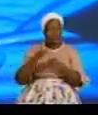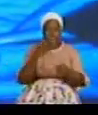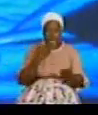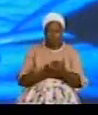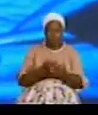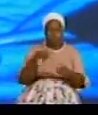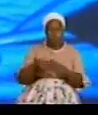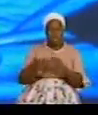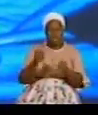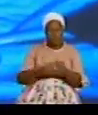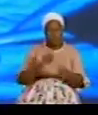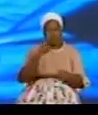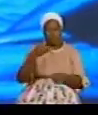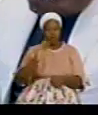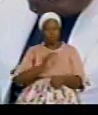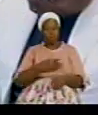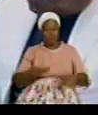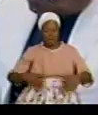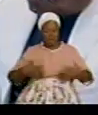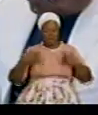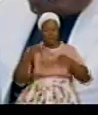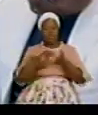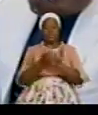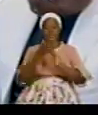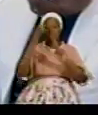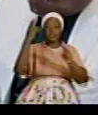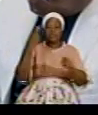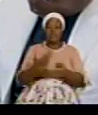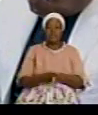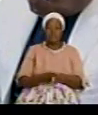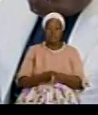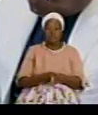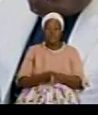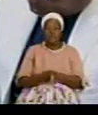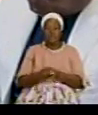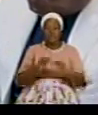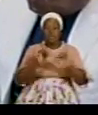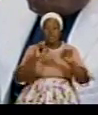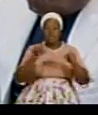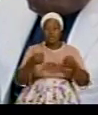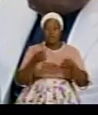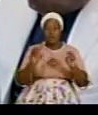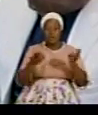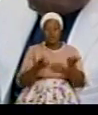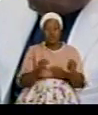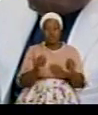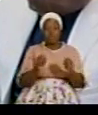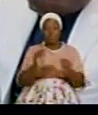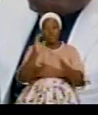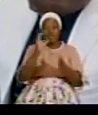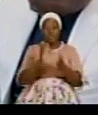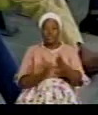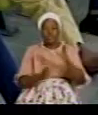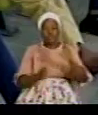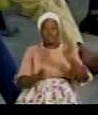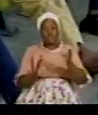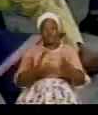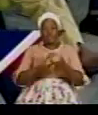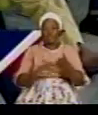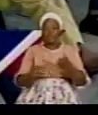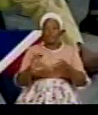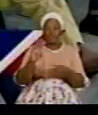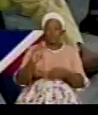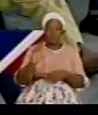in every one of our lives, in Jesus' name. John chapter 6, verse